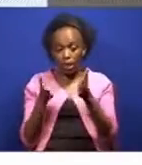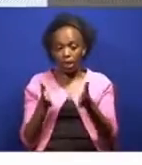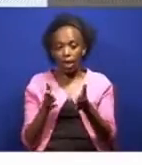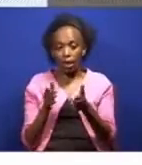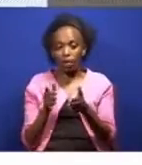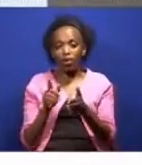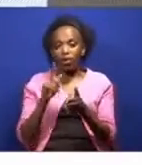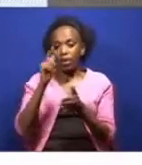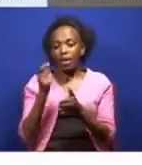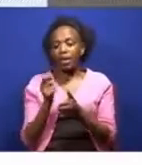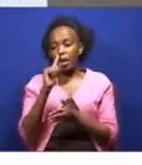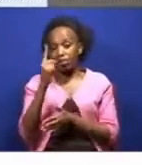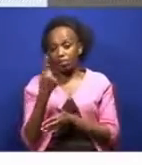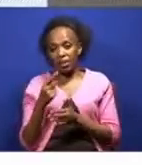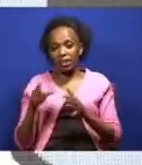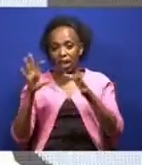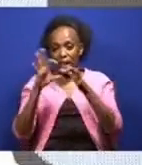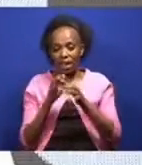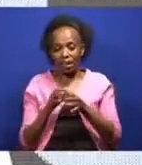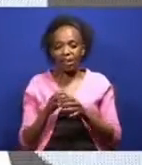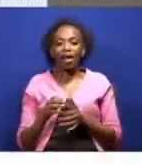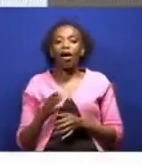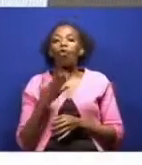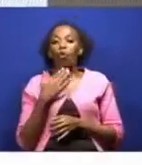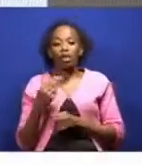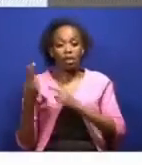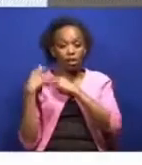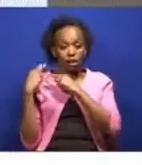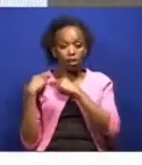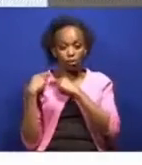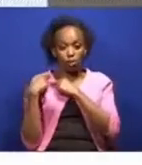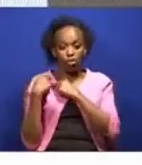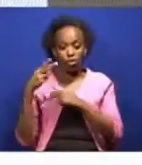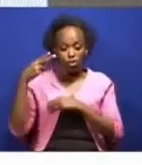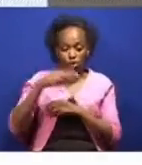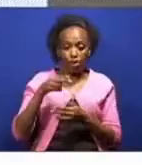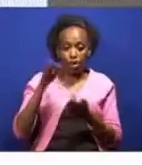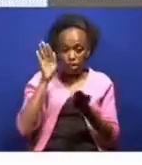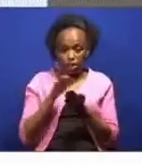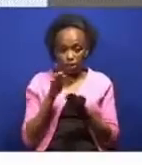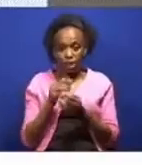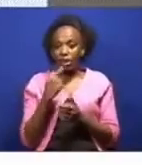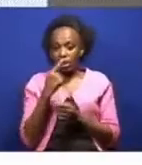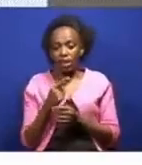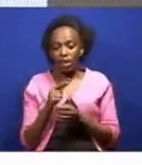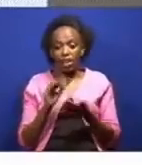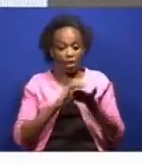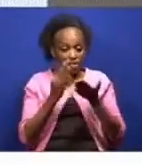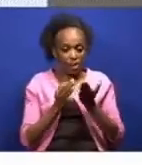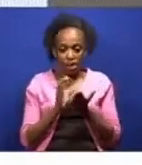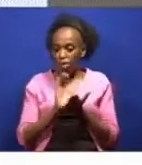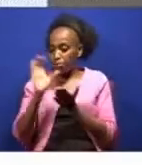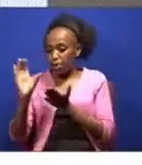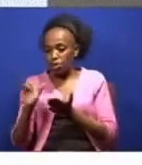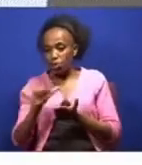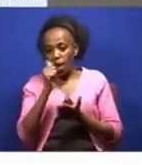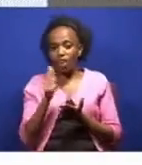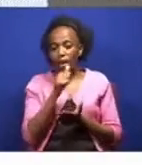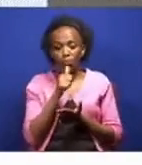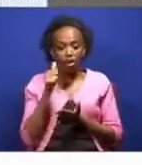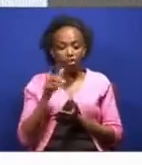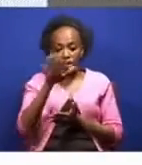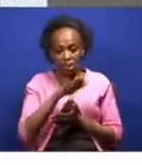The Kenya Kwanza Alliance has demanded accountability on fuel subsidy, alleging that the funds have been channeled to other state and private